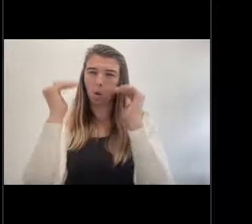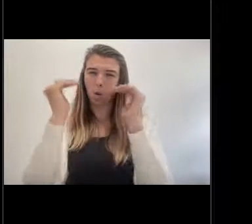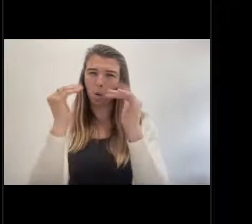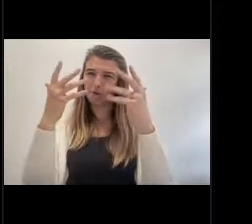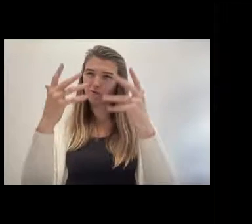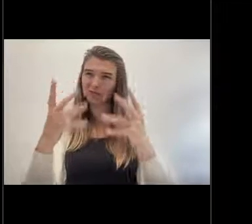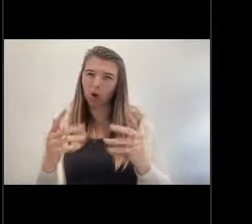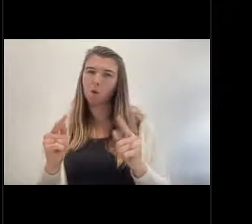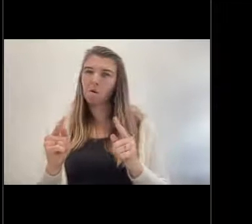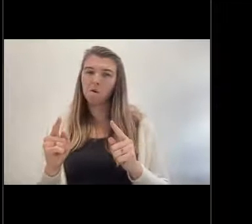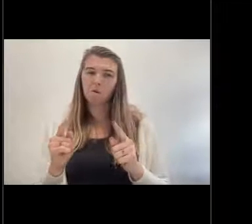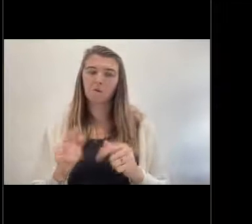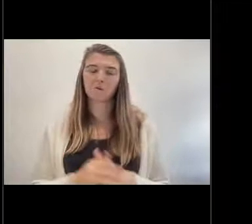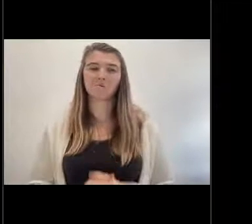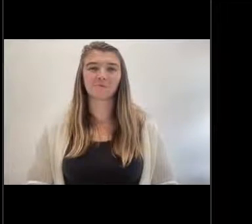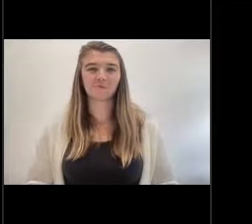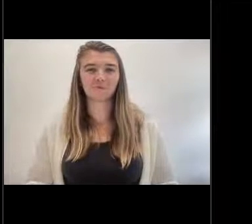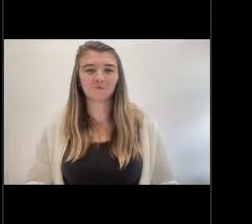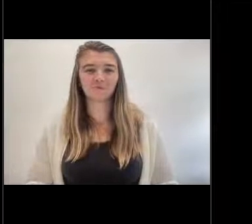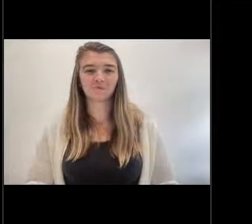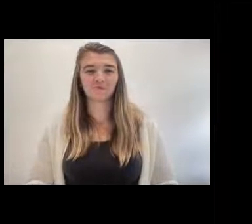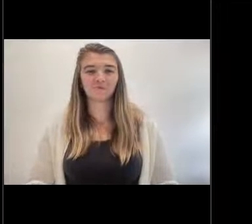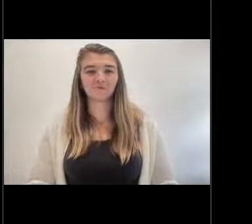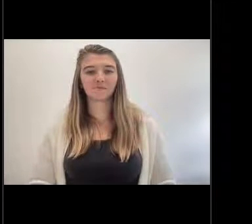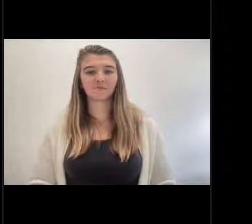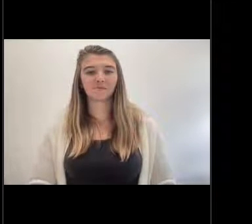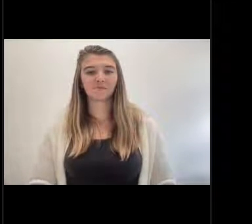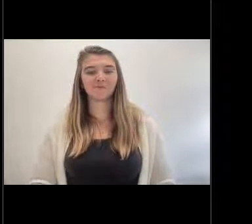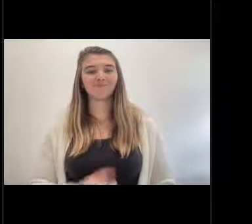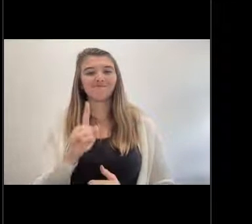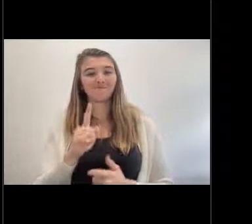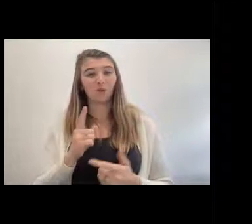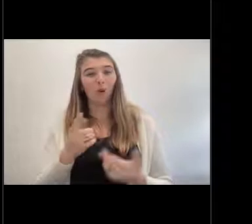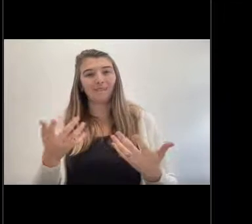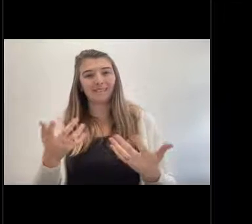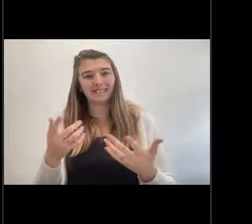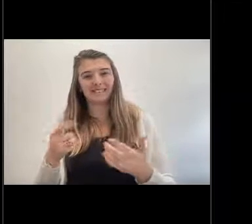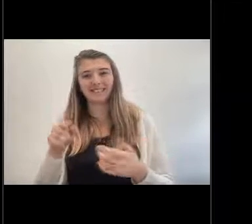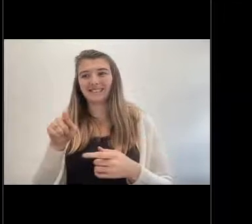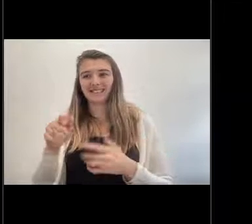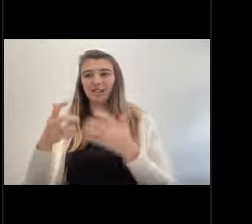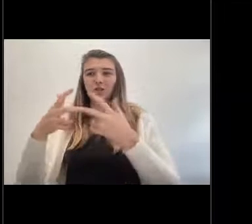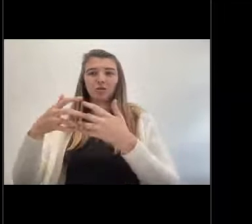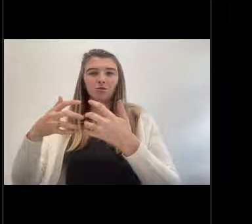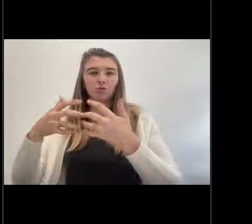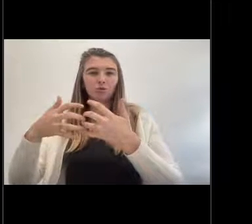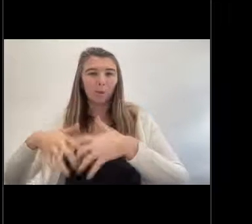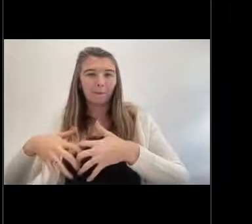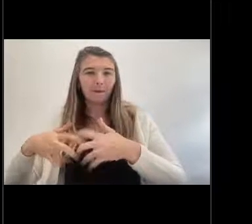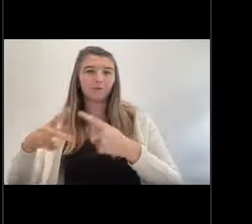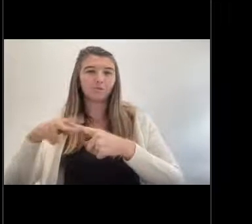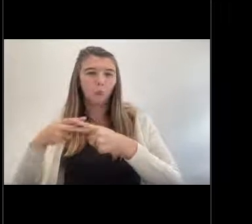analysis. However, obviously, the availability of instruments and the expertise